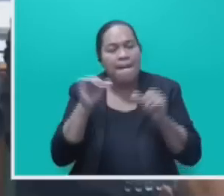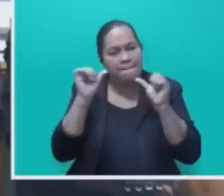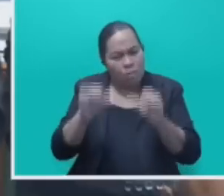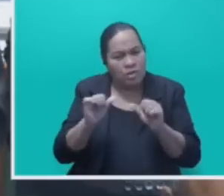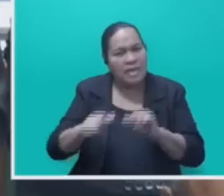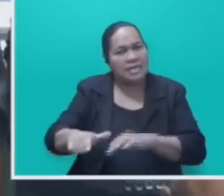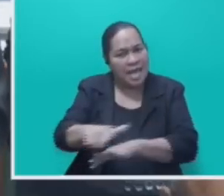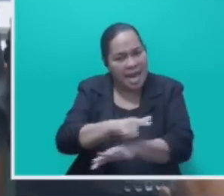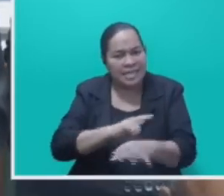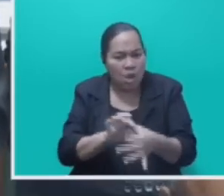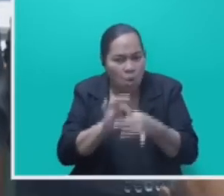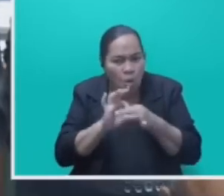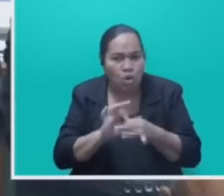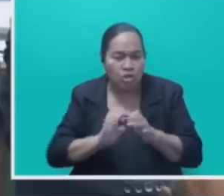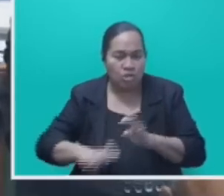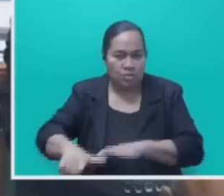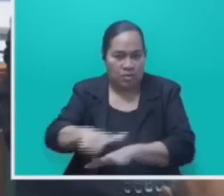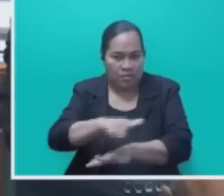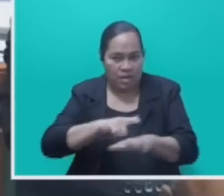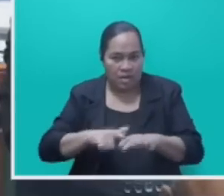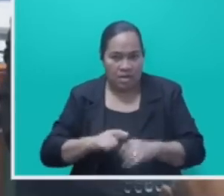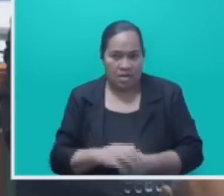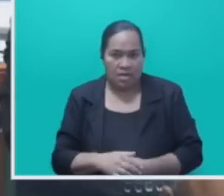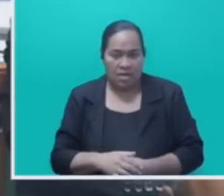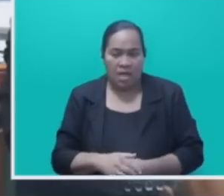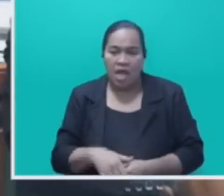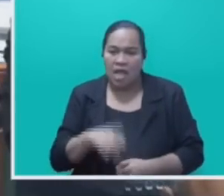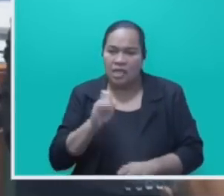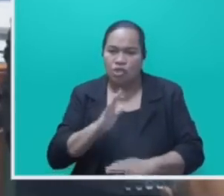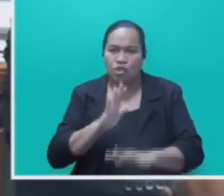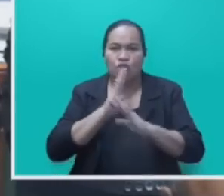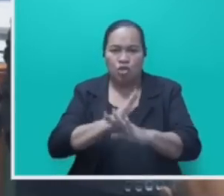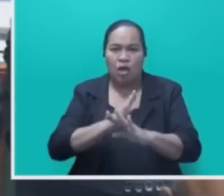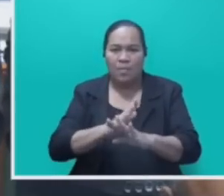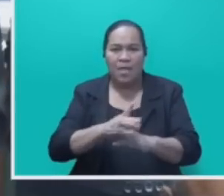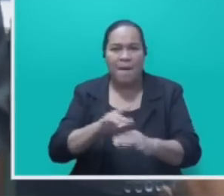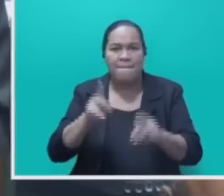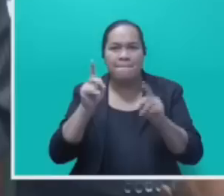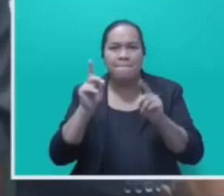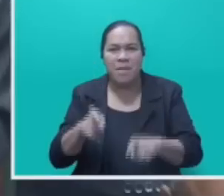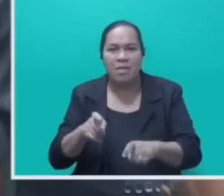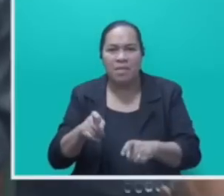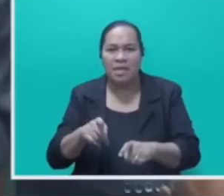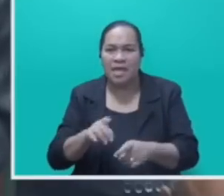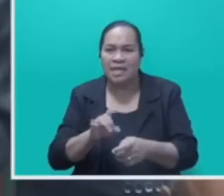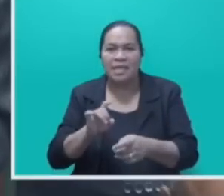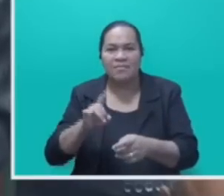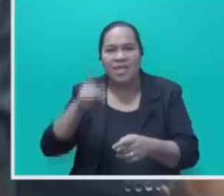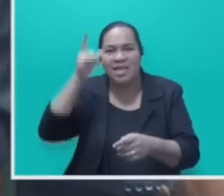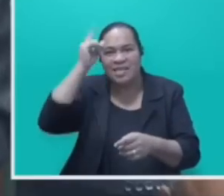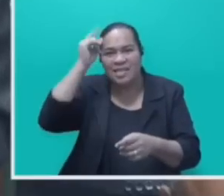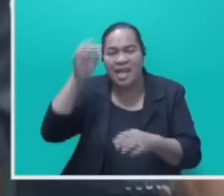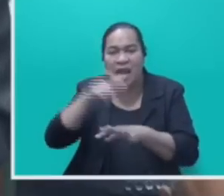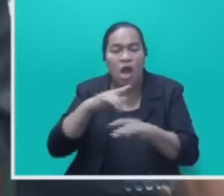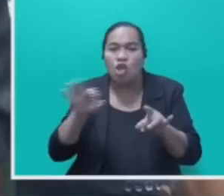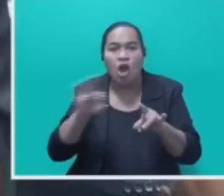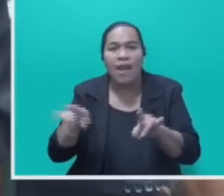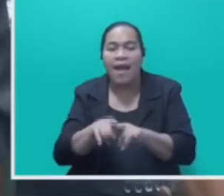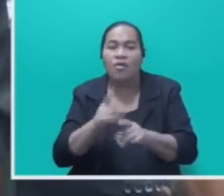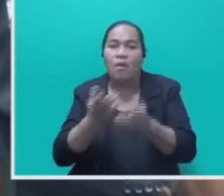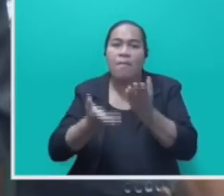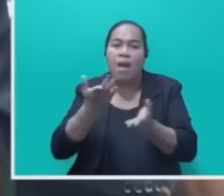the ownership of their lands. It absolutely stops the permanent alienation of indigenous land, unlike the 1990